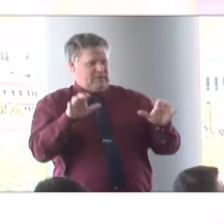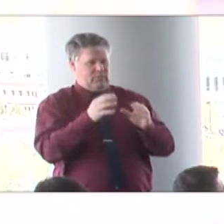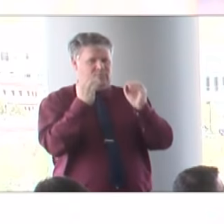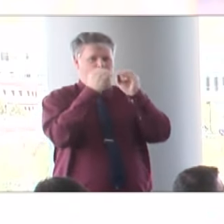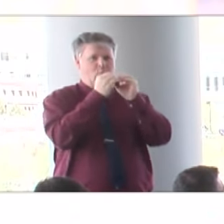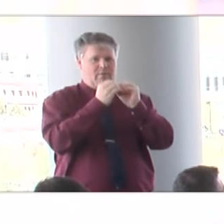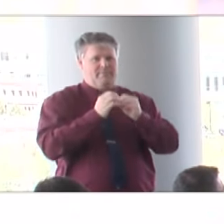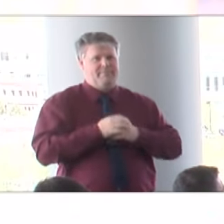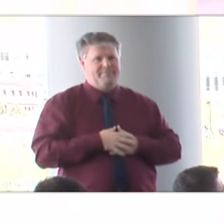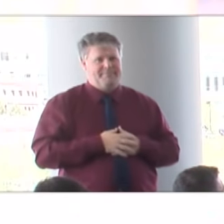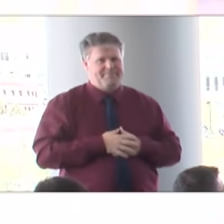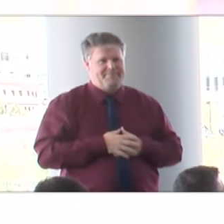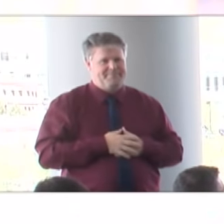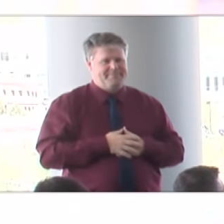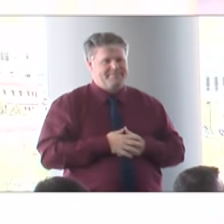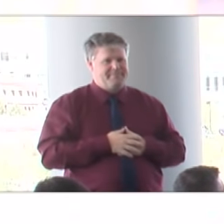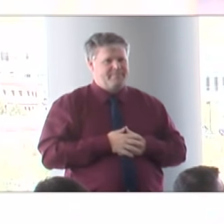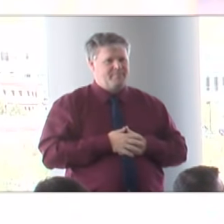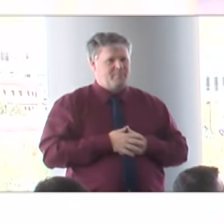more.